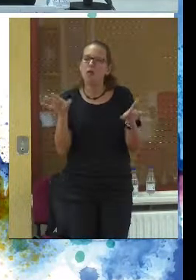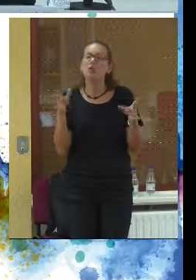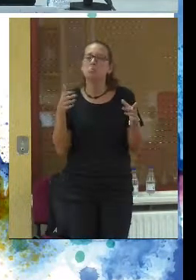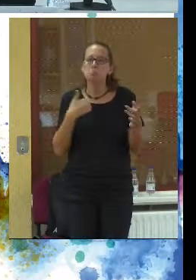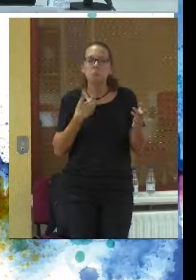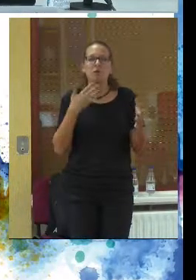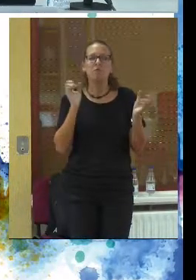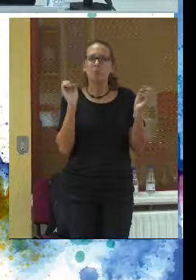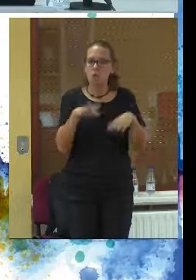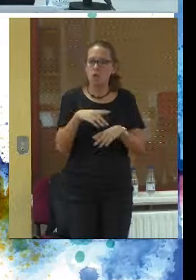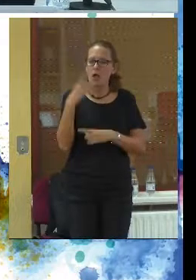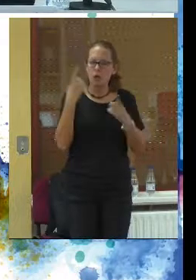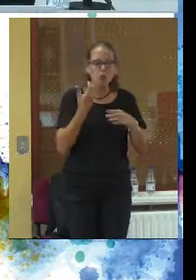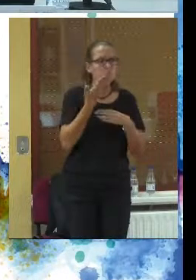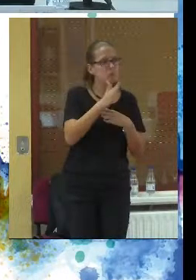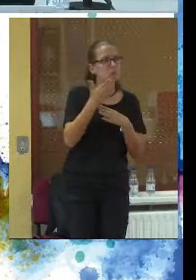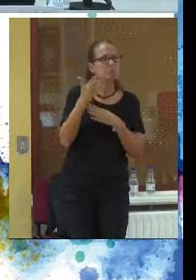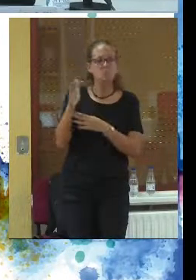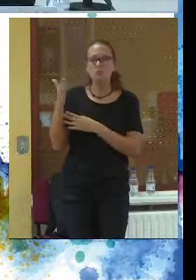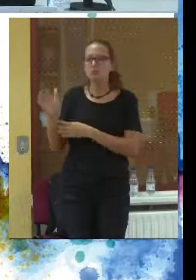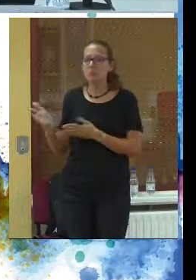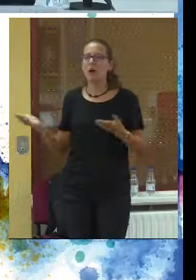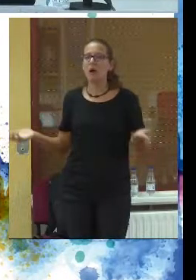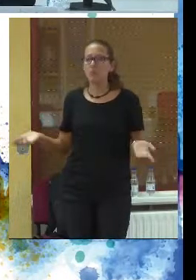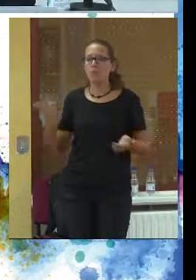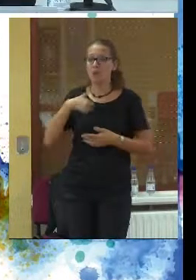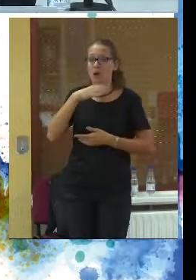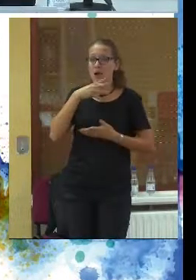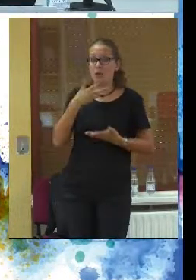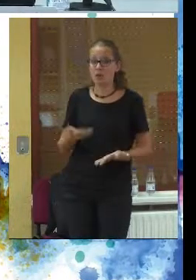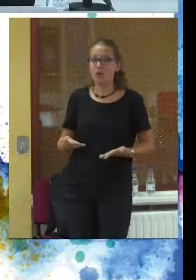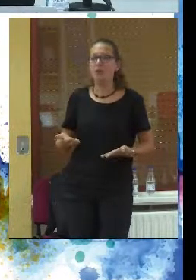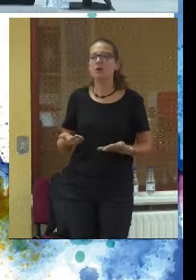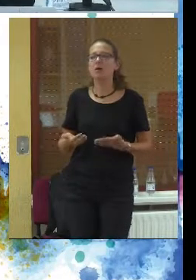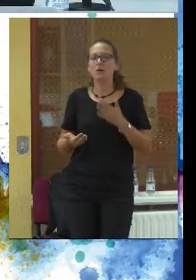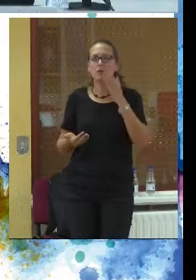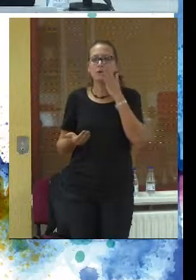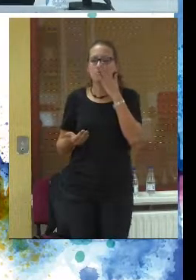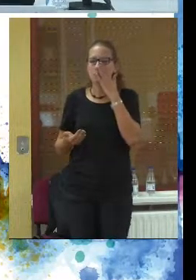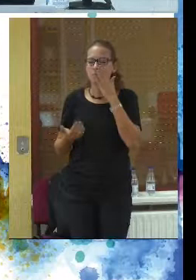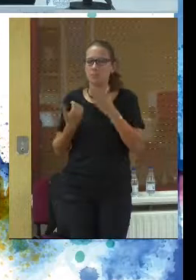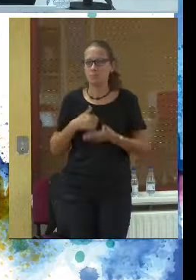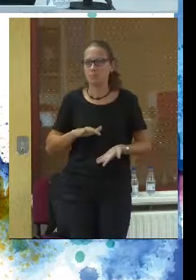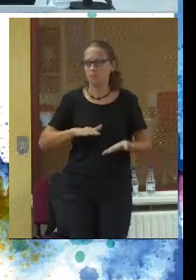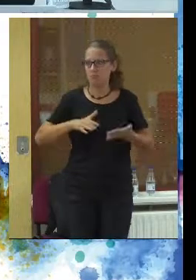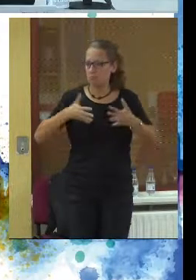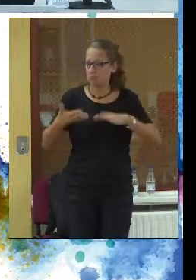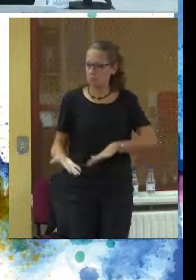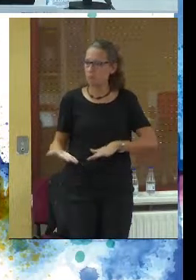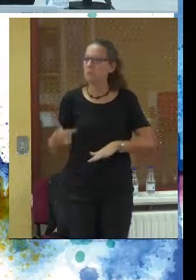2013, we were very clear about it. We presented it in different forums, and as of today, it's